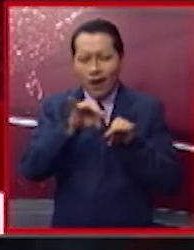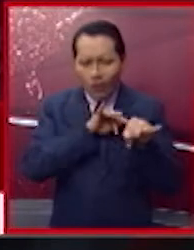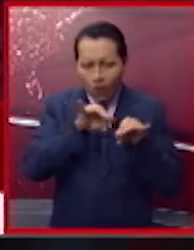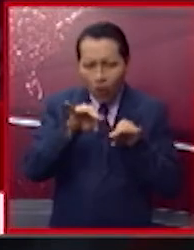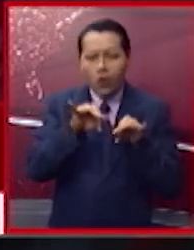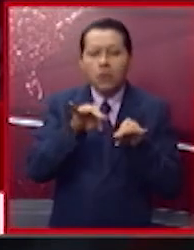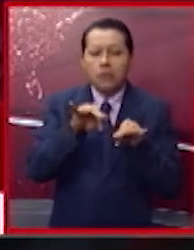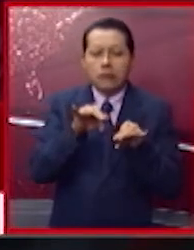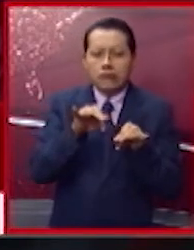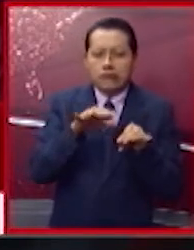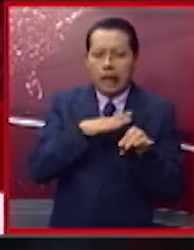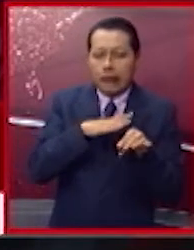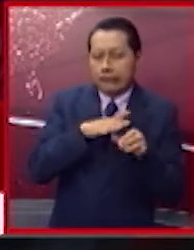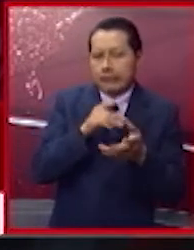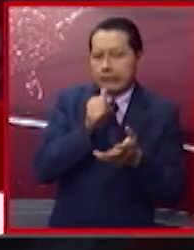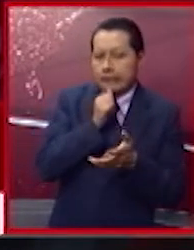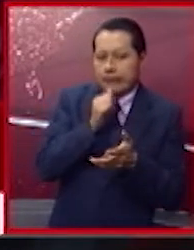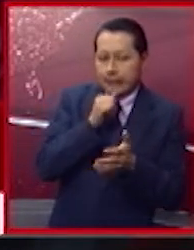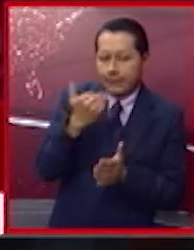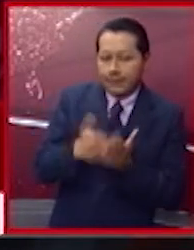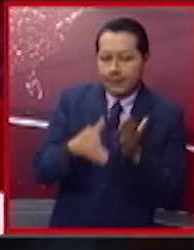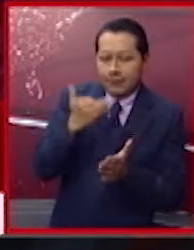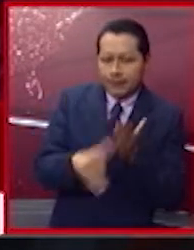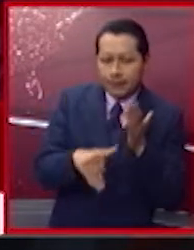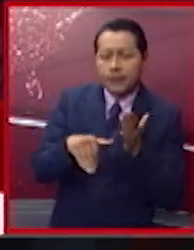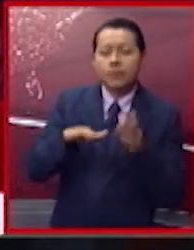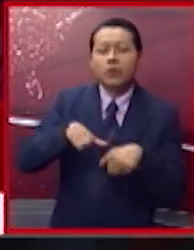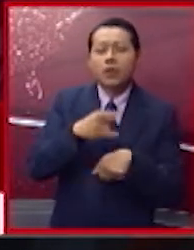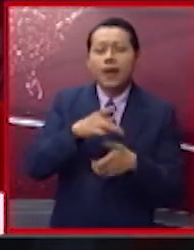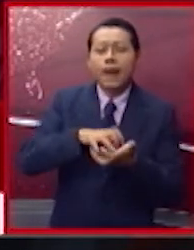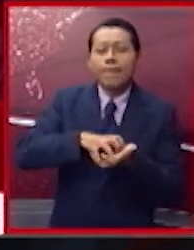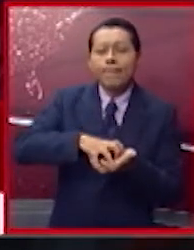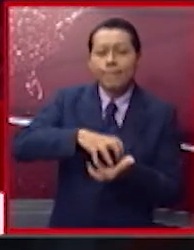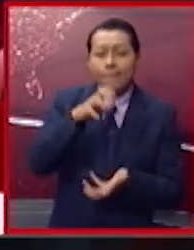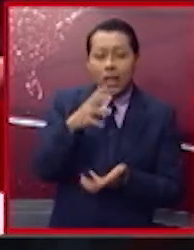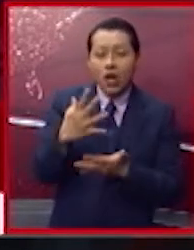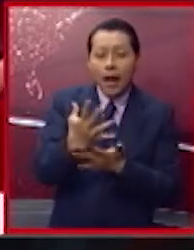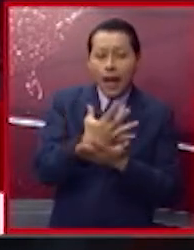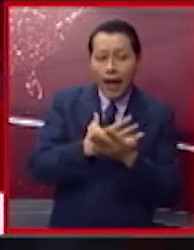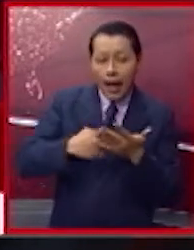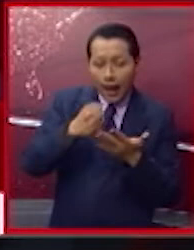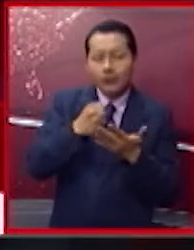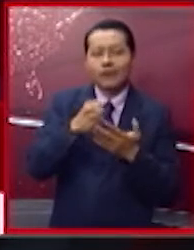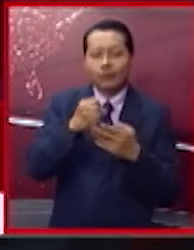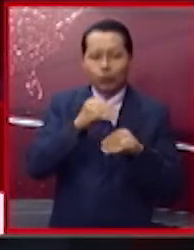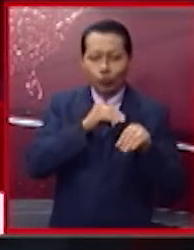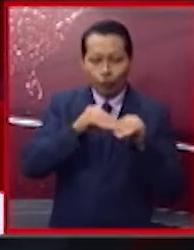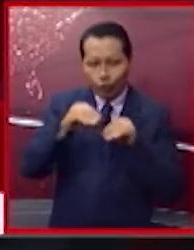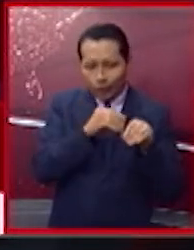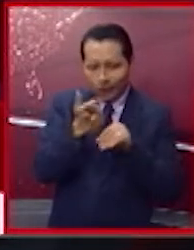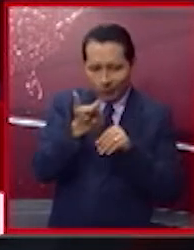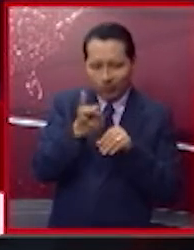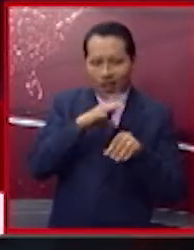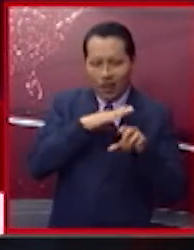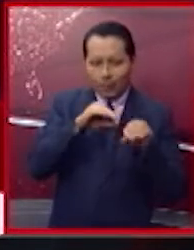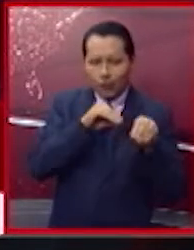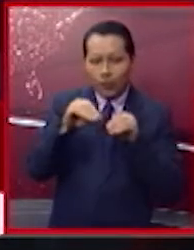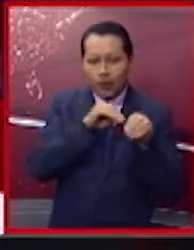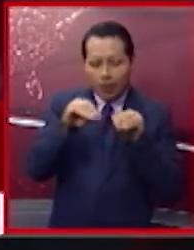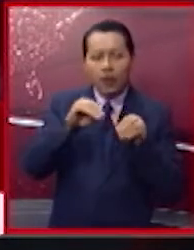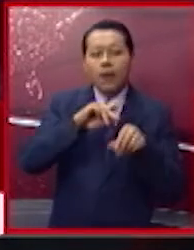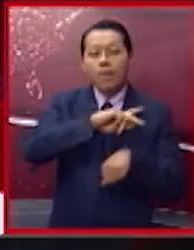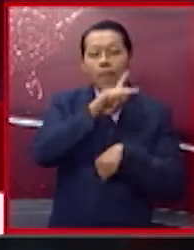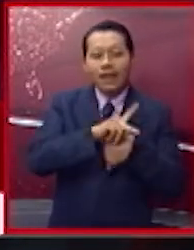think globalization has gone far enough. I think, in fact, that's where most of the gains still are in terms of allowing workers to move from countries